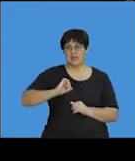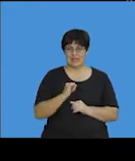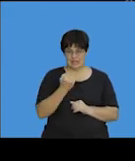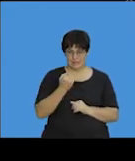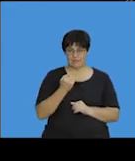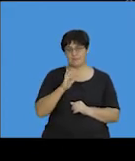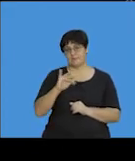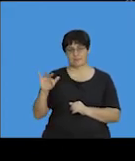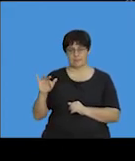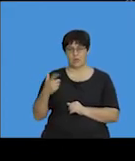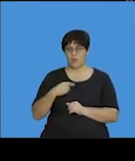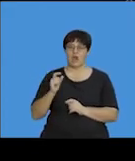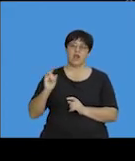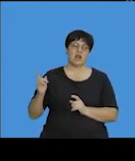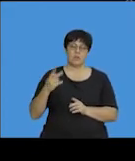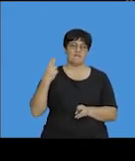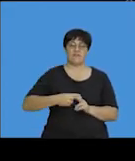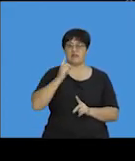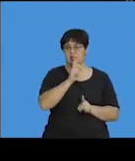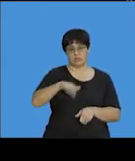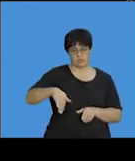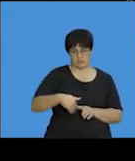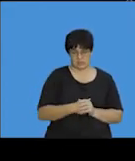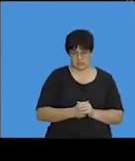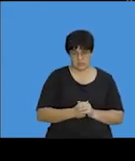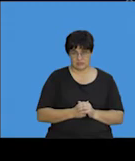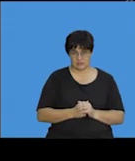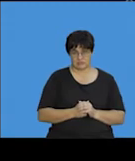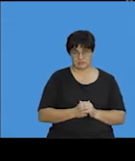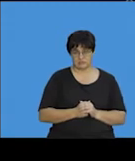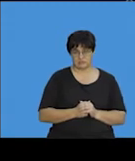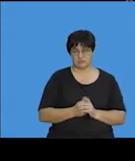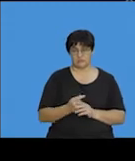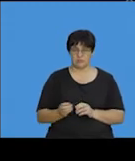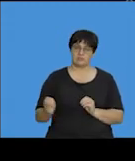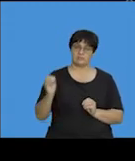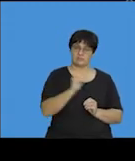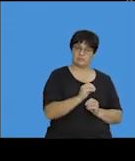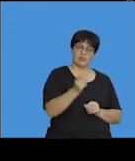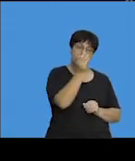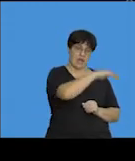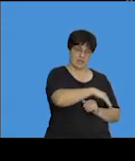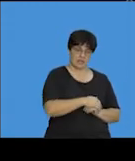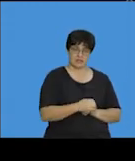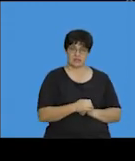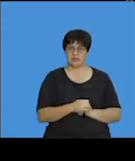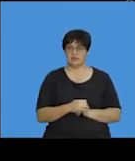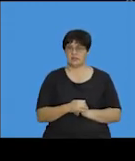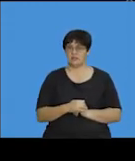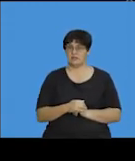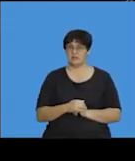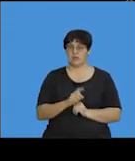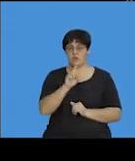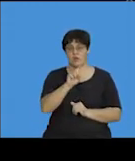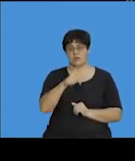I'm keeping all the decimals because it's not my final answer. I'm going to need to take that over to the other side. So